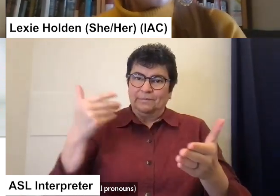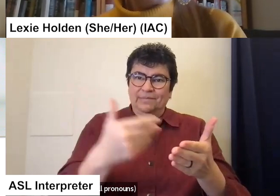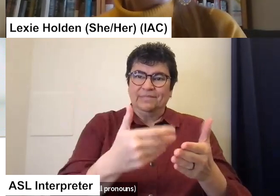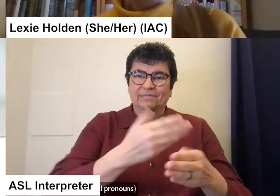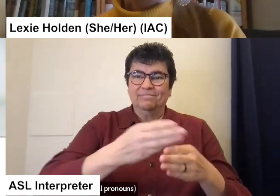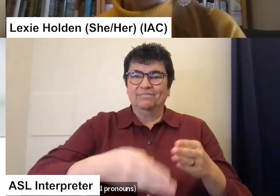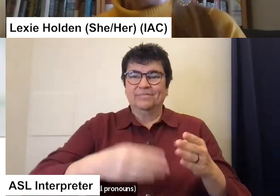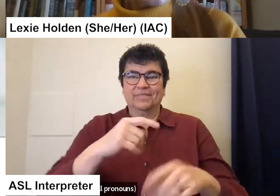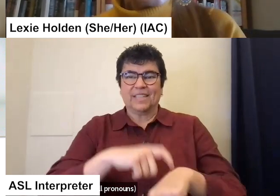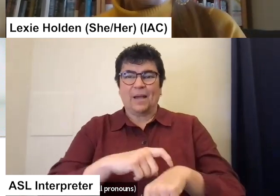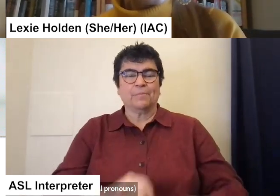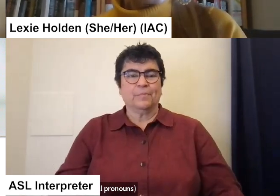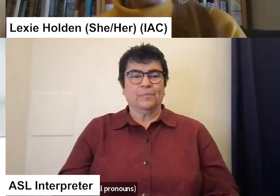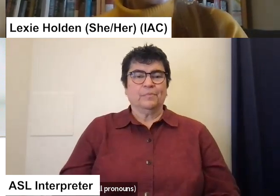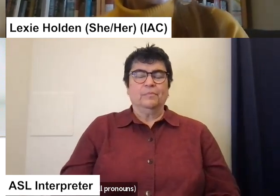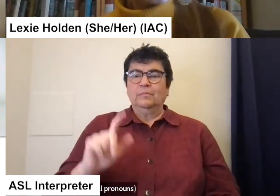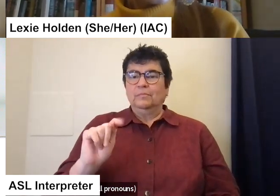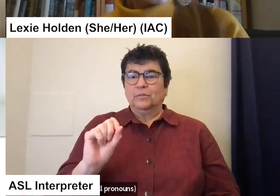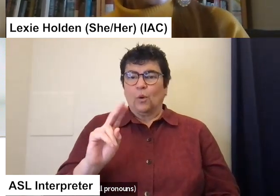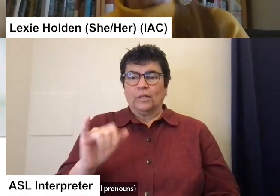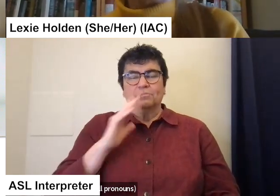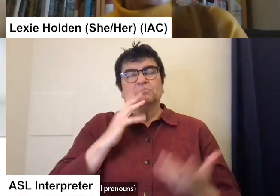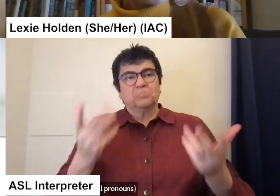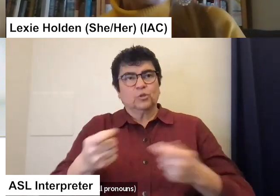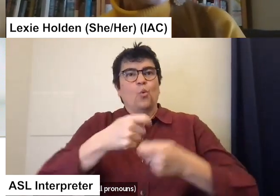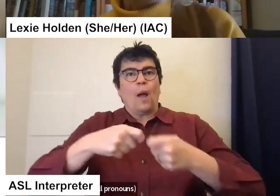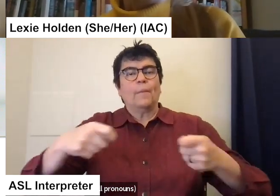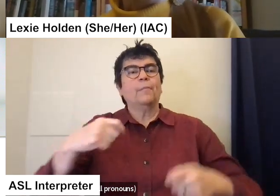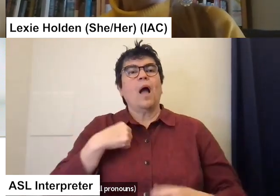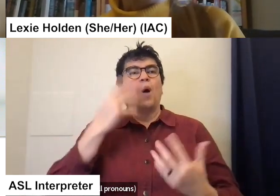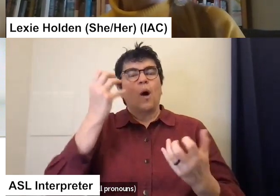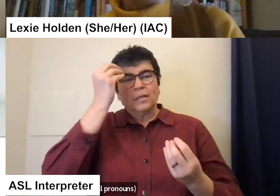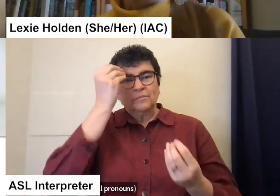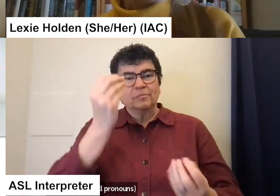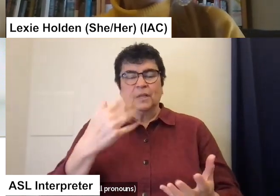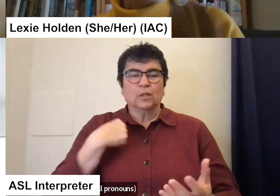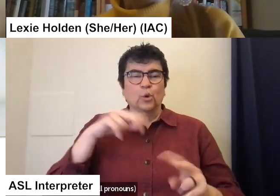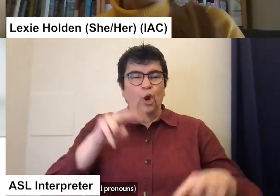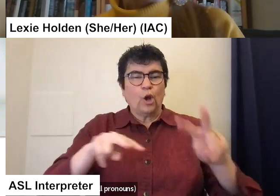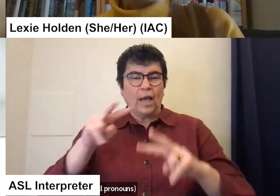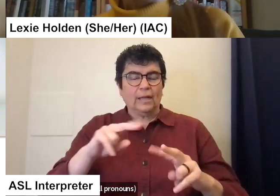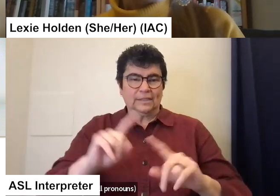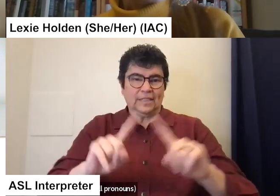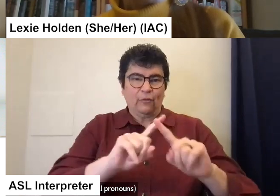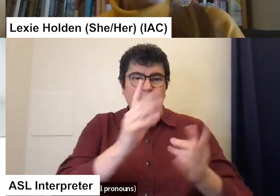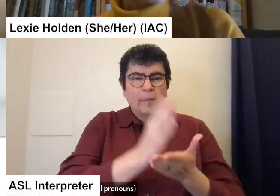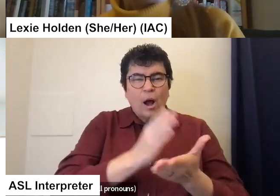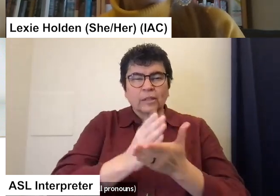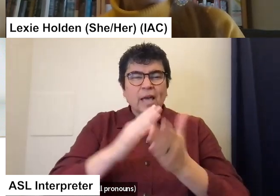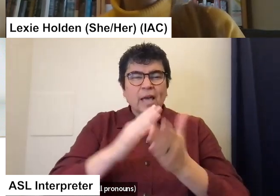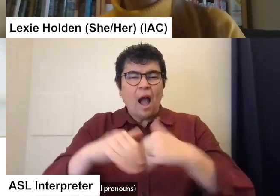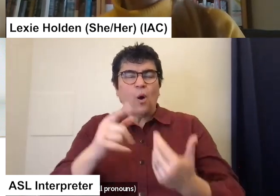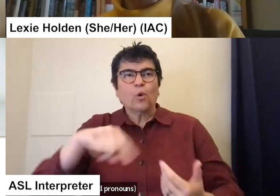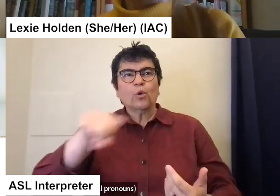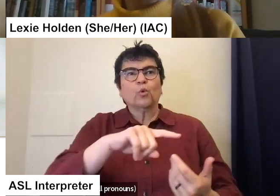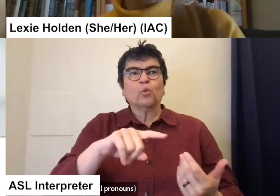time. Okay, just by wrapping this up, I will say that, you just want to look at the different pieces into how